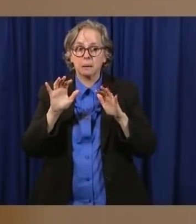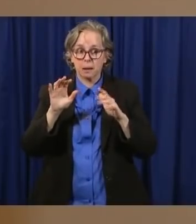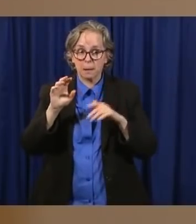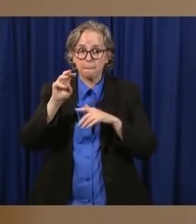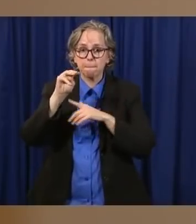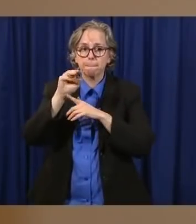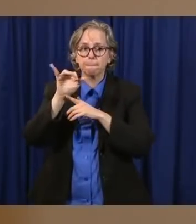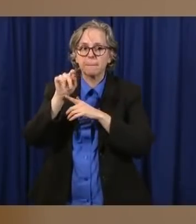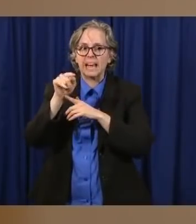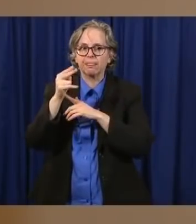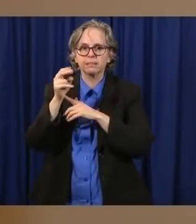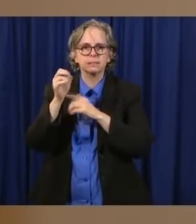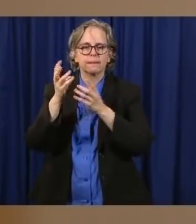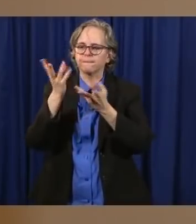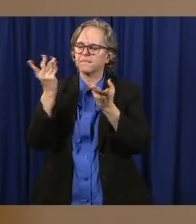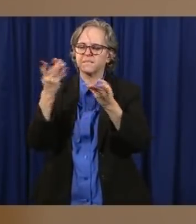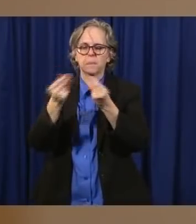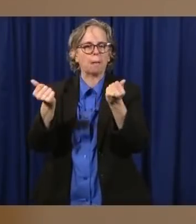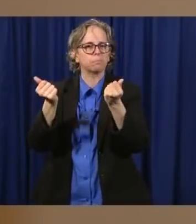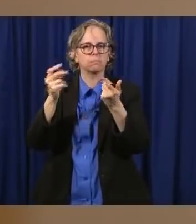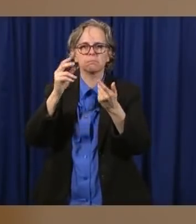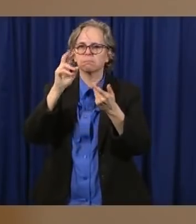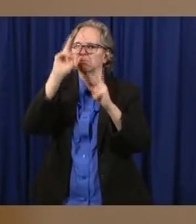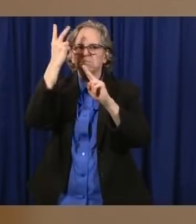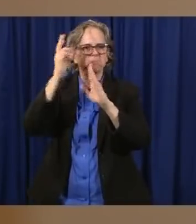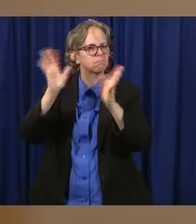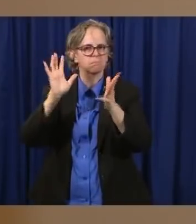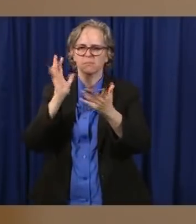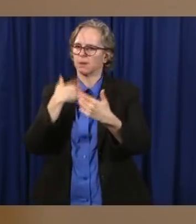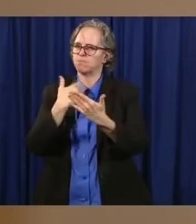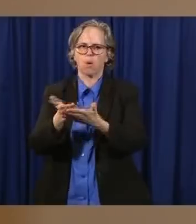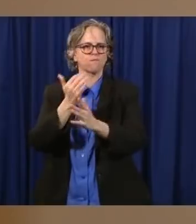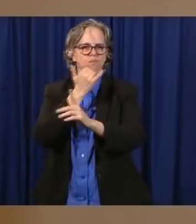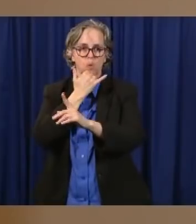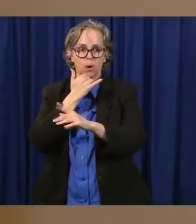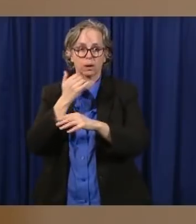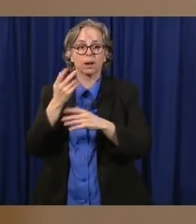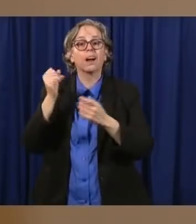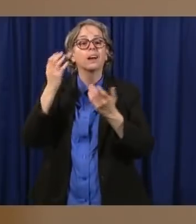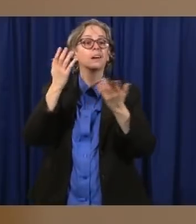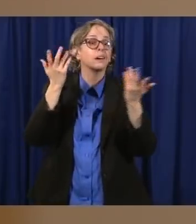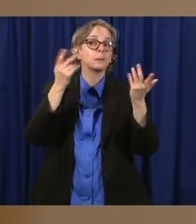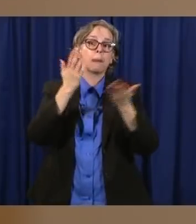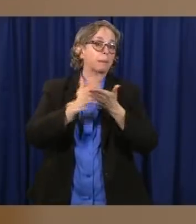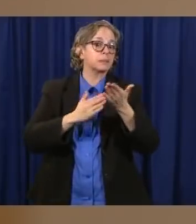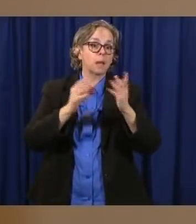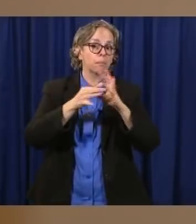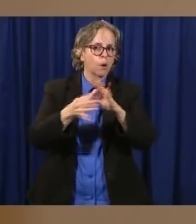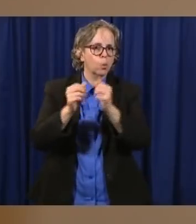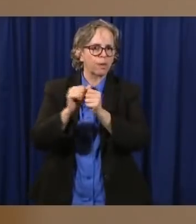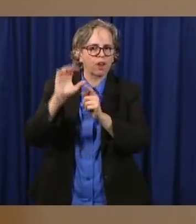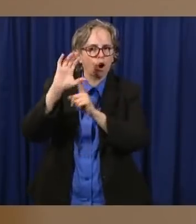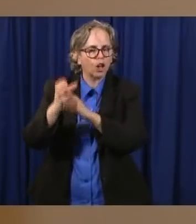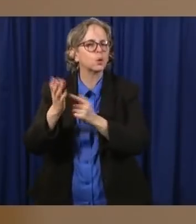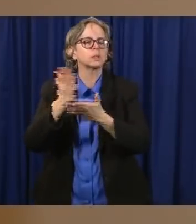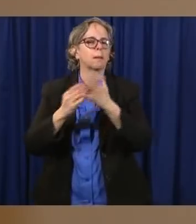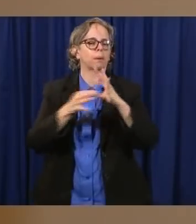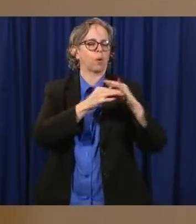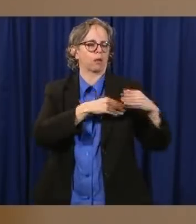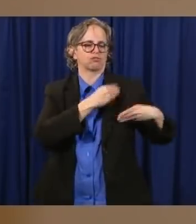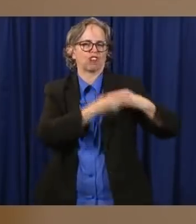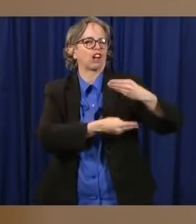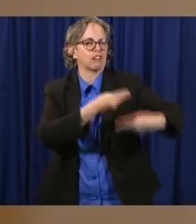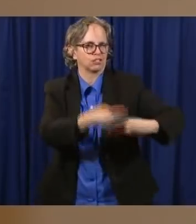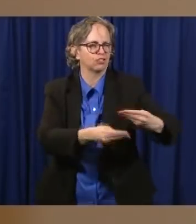are generational, and some of those may be cultural. In the African American community, there was